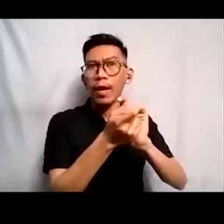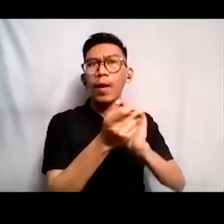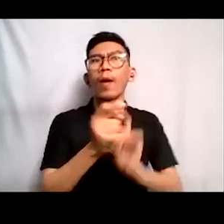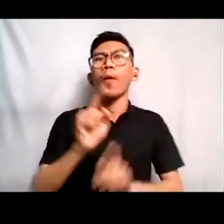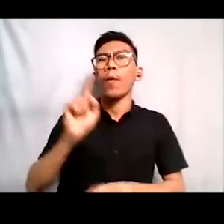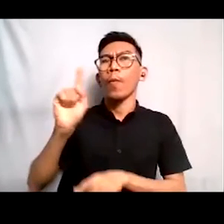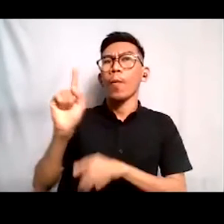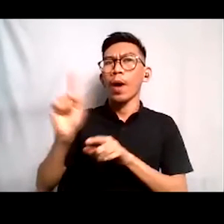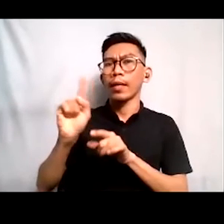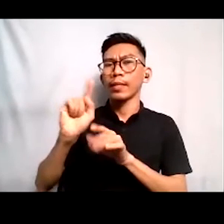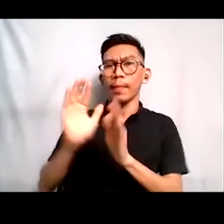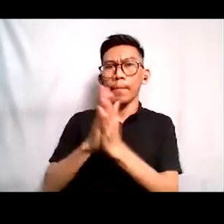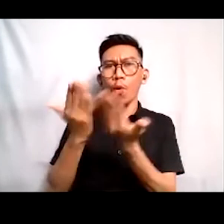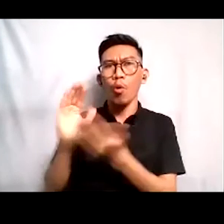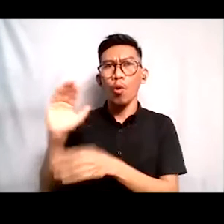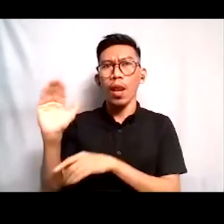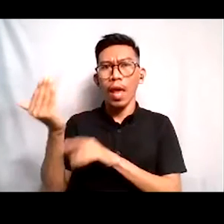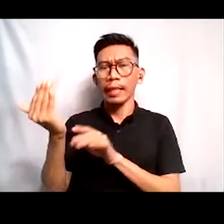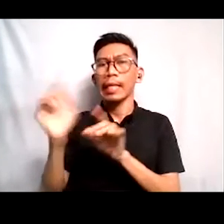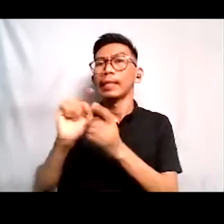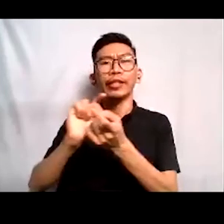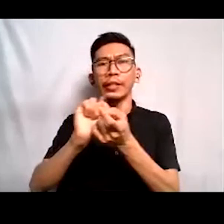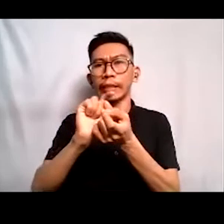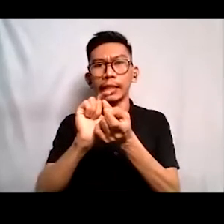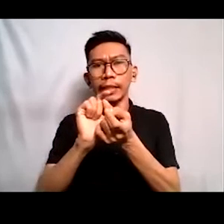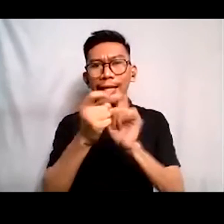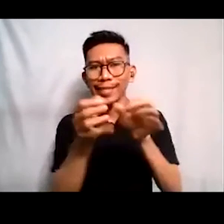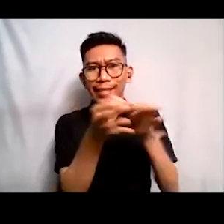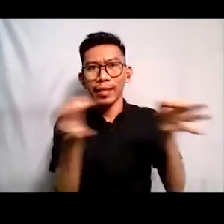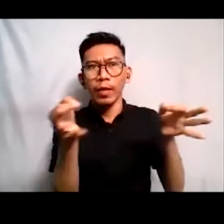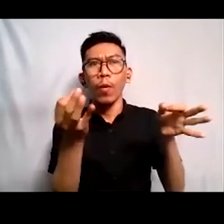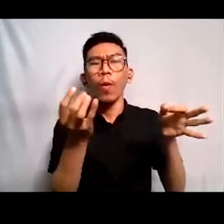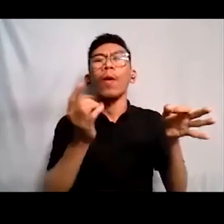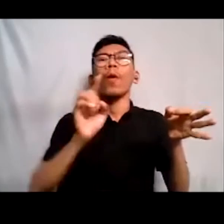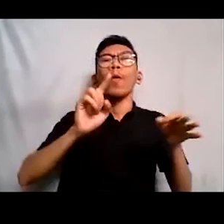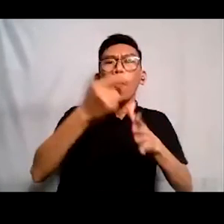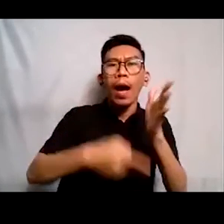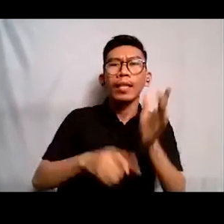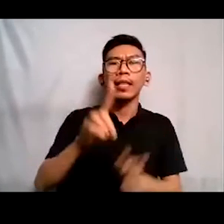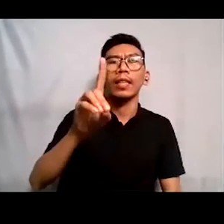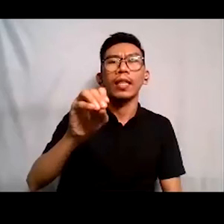think better to change it, what does the book look like?